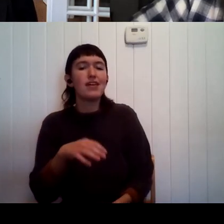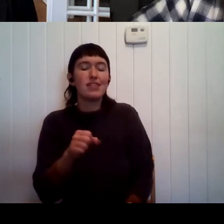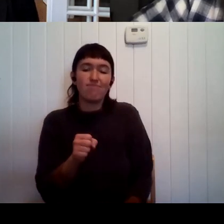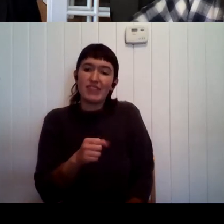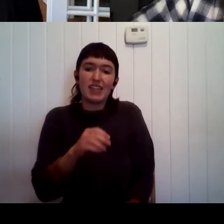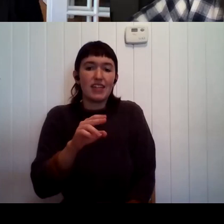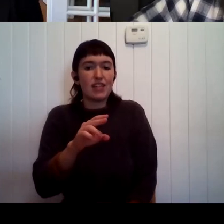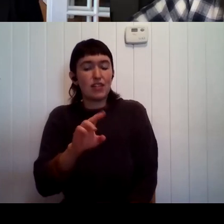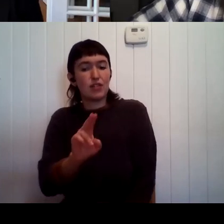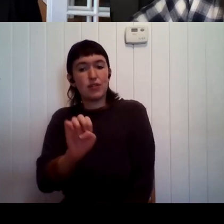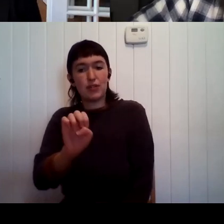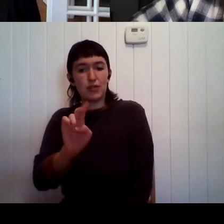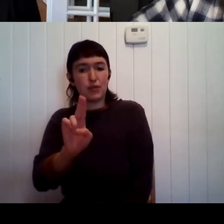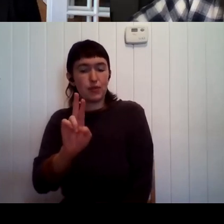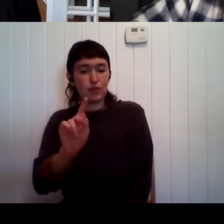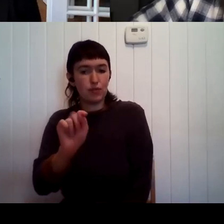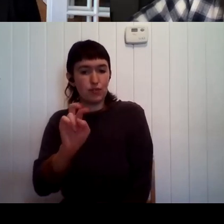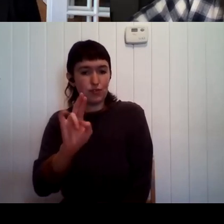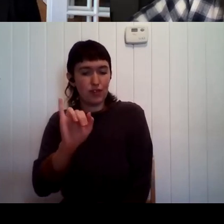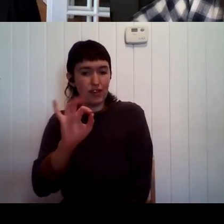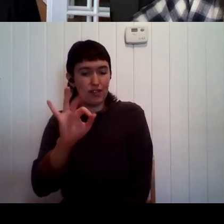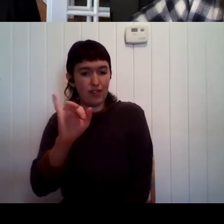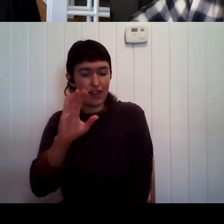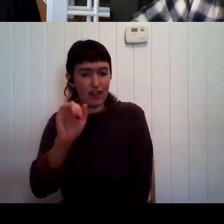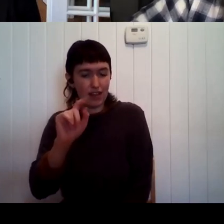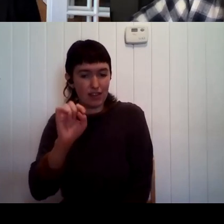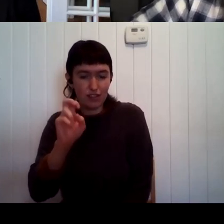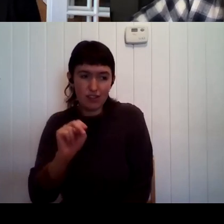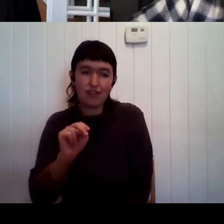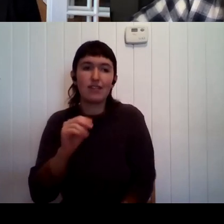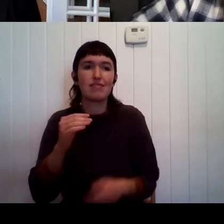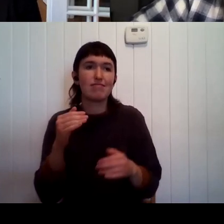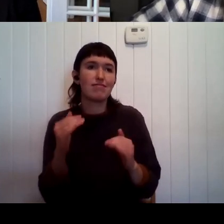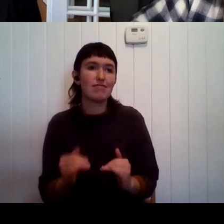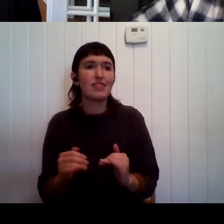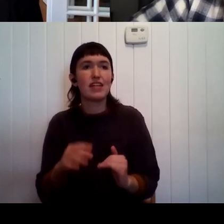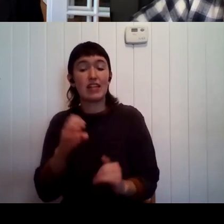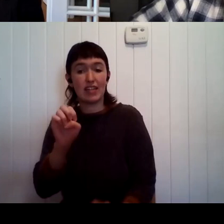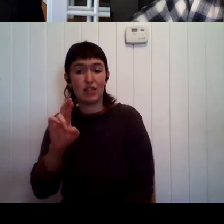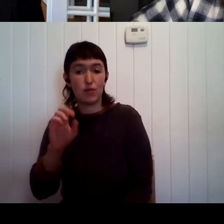that. Yeah. Well, certainly there'd be less photosynthesis, but keep in mind,